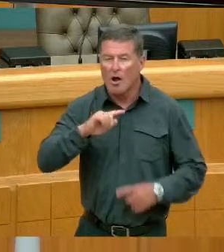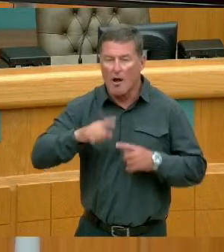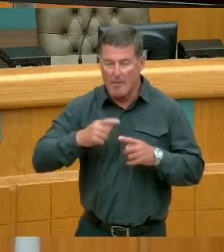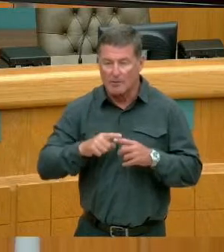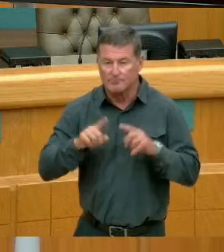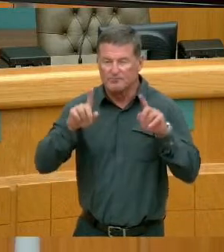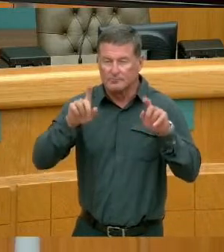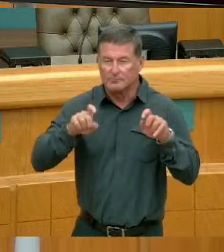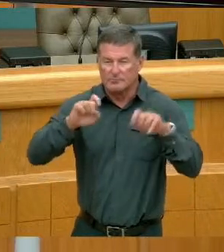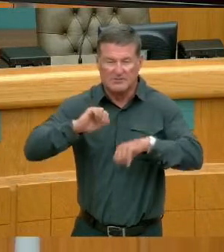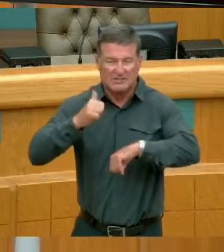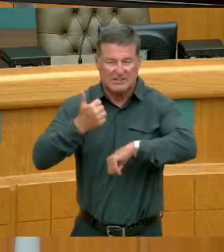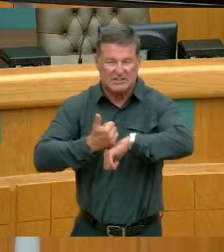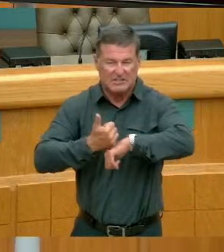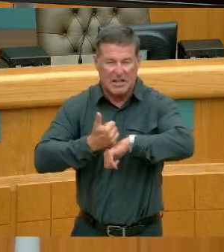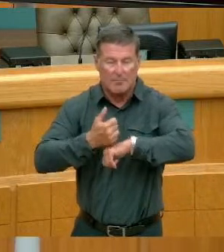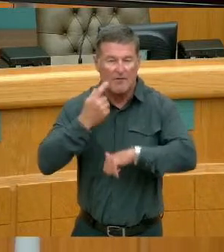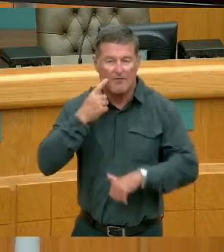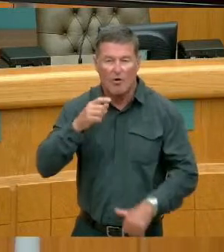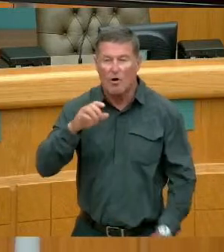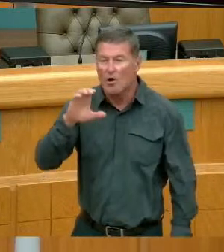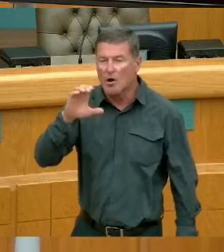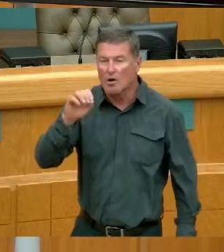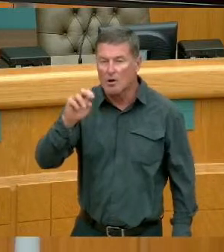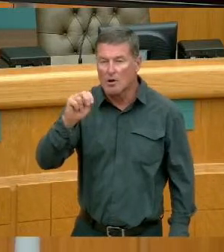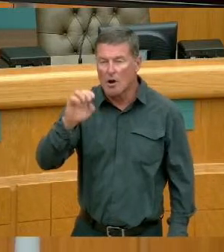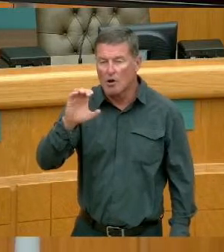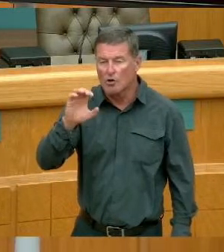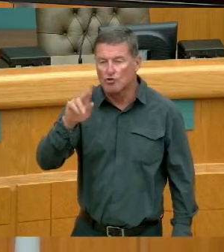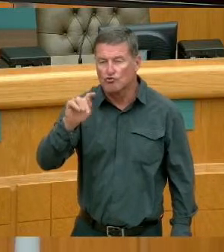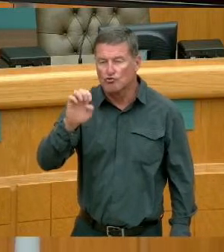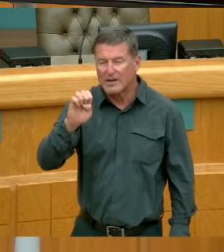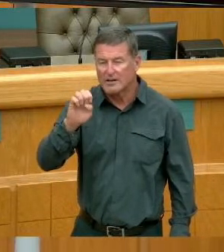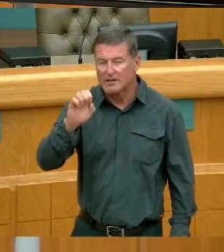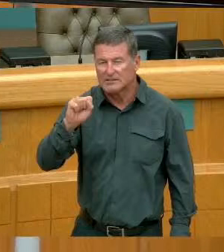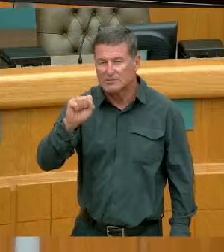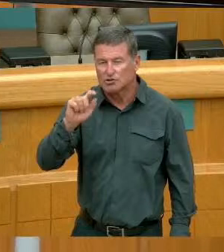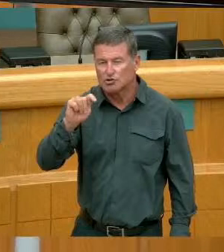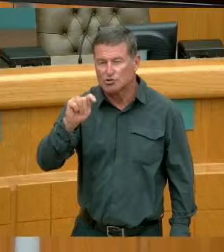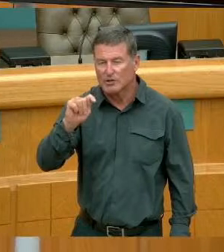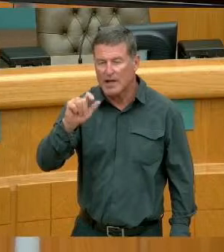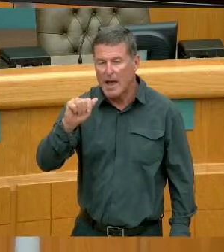test site that'll take place later this week. If we look at the